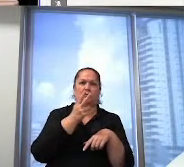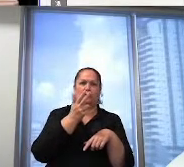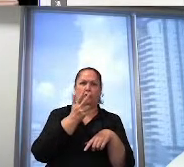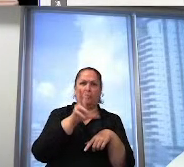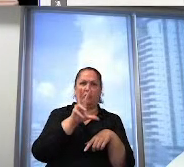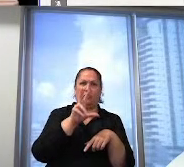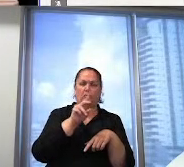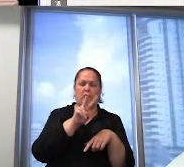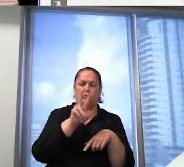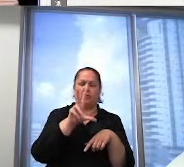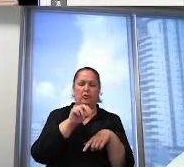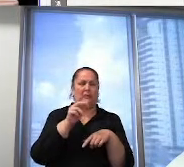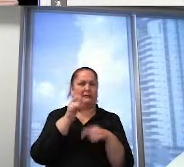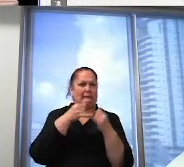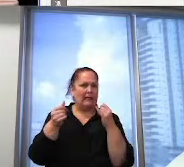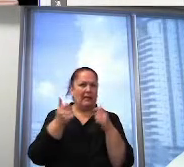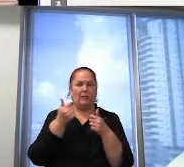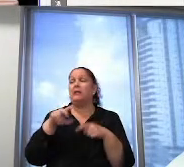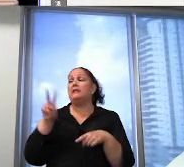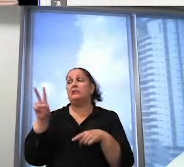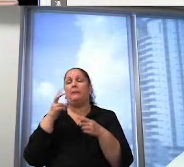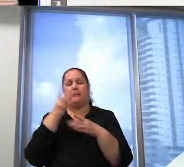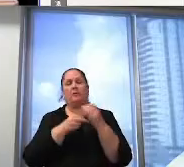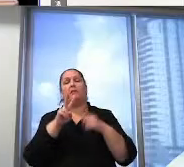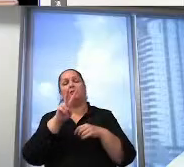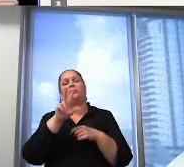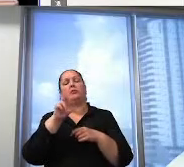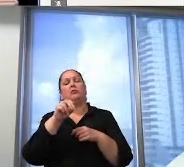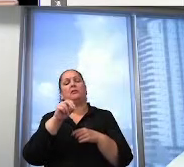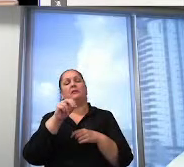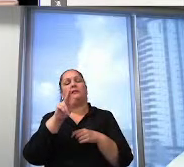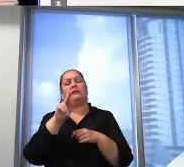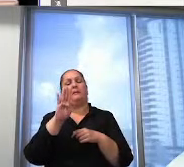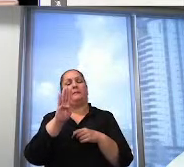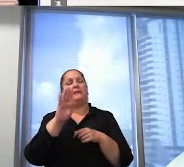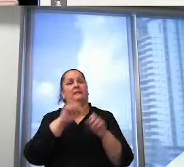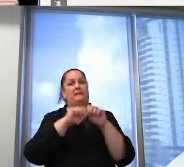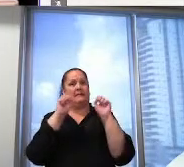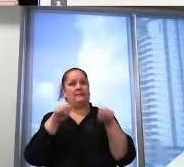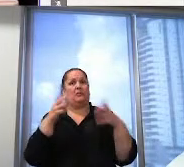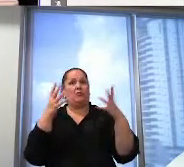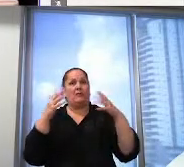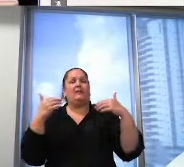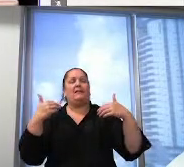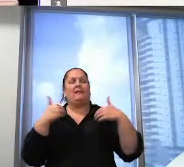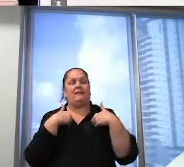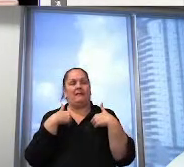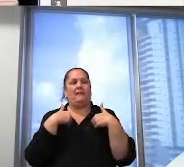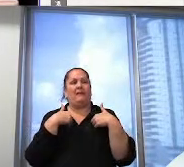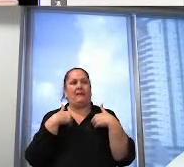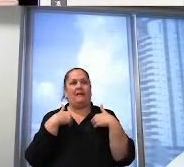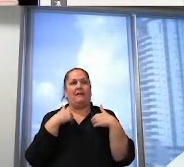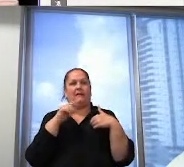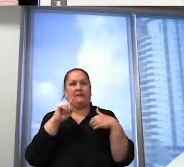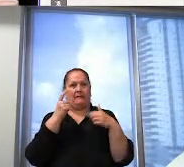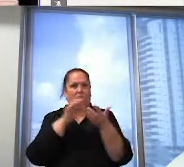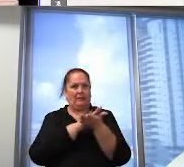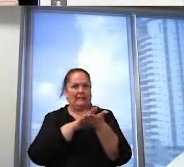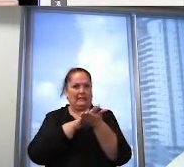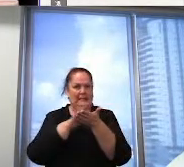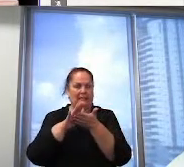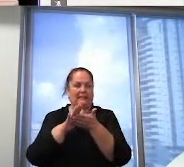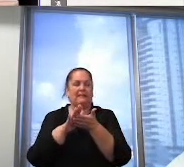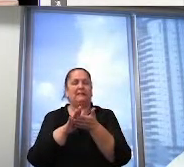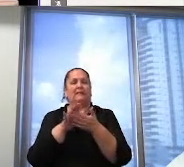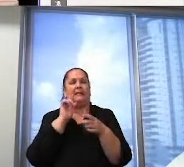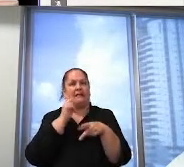230 line? Some of both. The 230 kV system has already had that initial